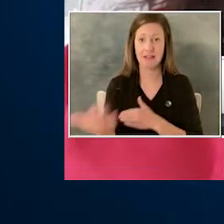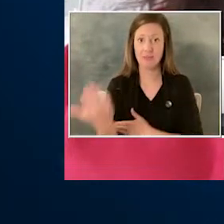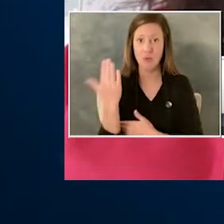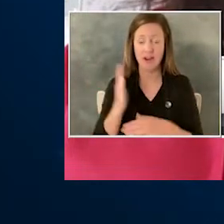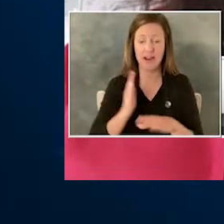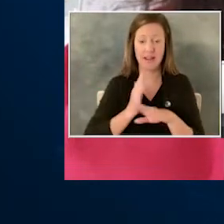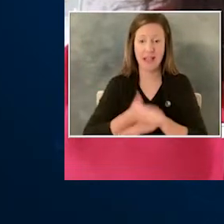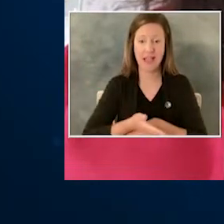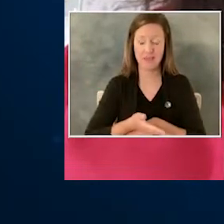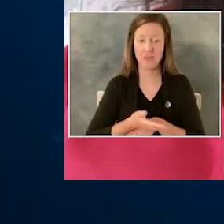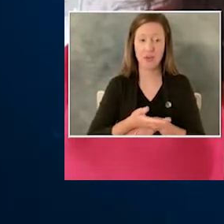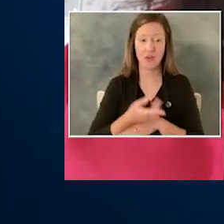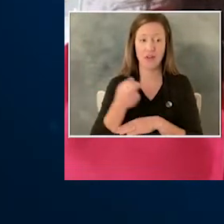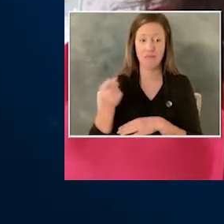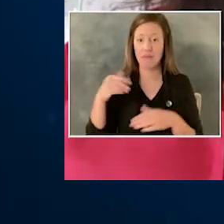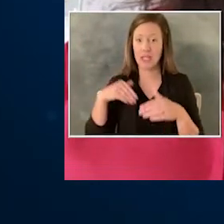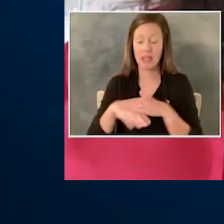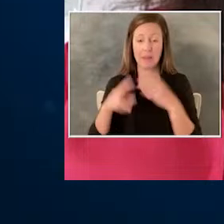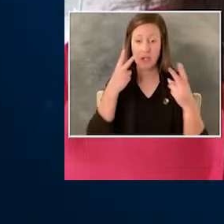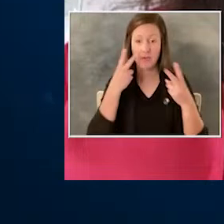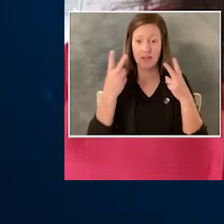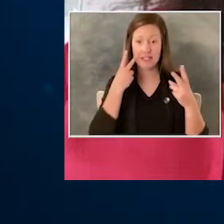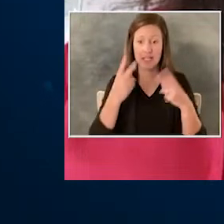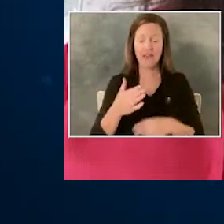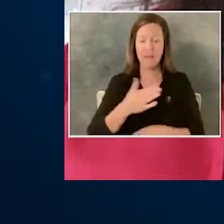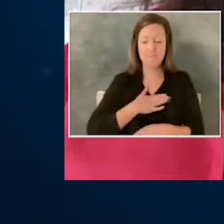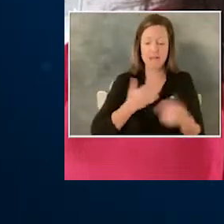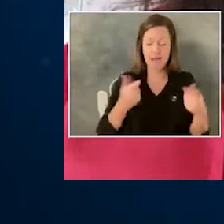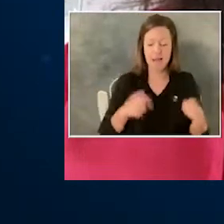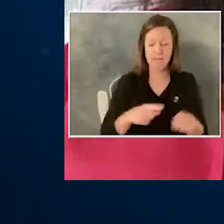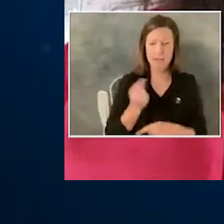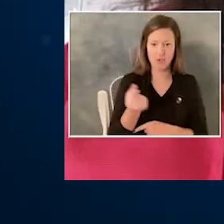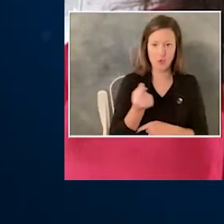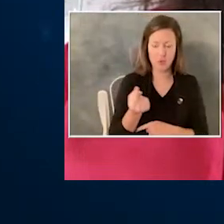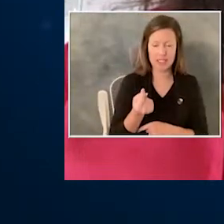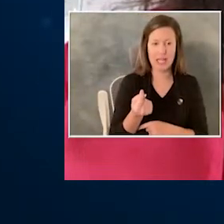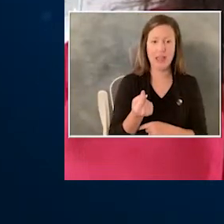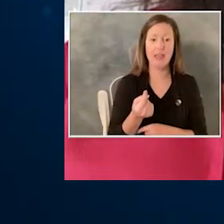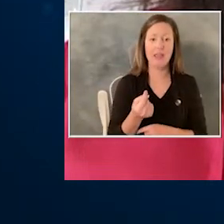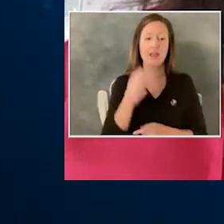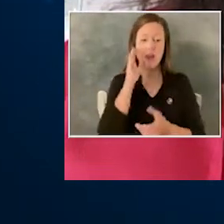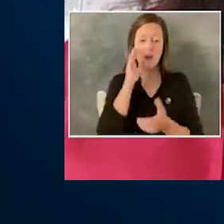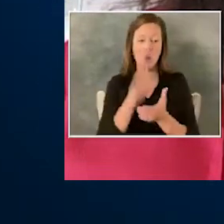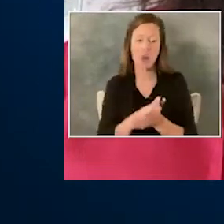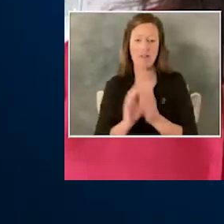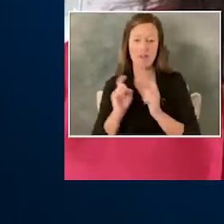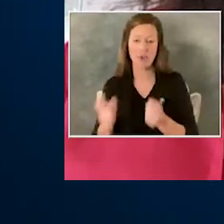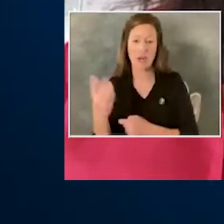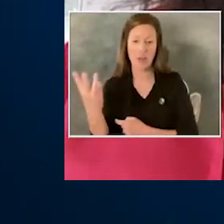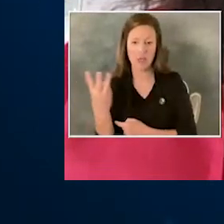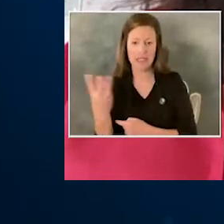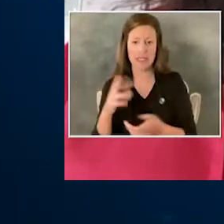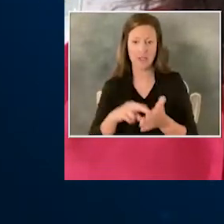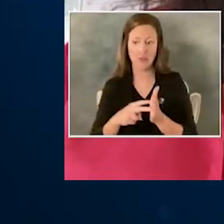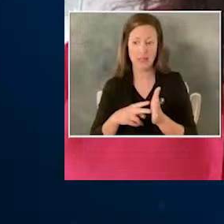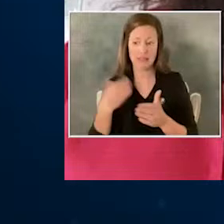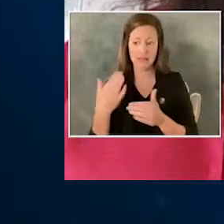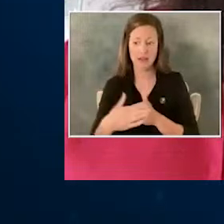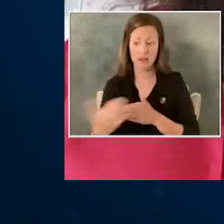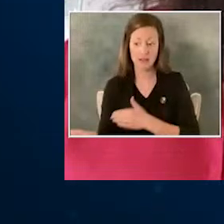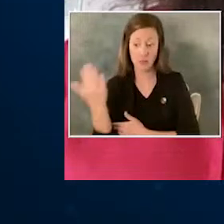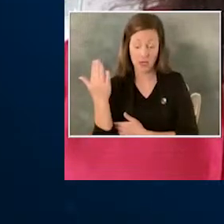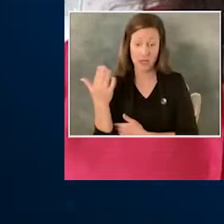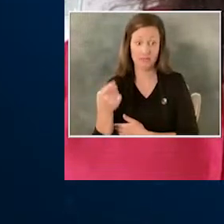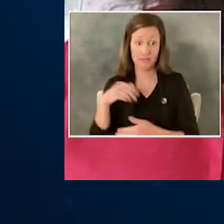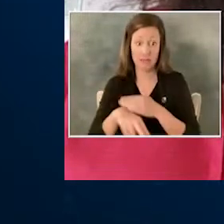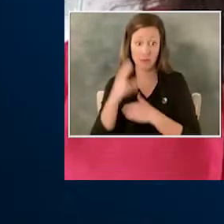in to visit me. Mine was on Tuesday. She was going to donate on Wednesday. So the next morning when they came in to see